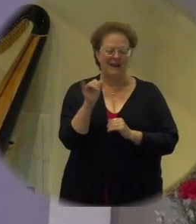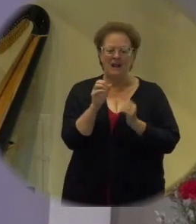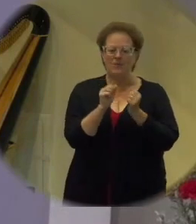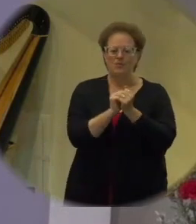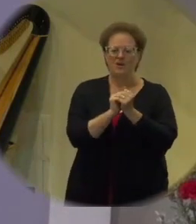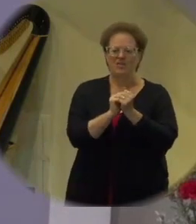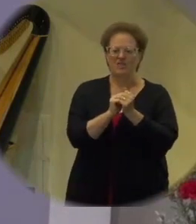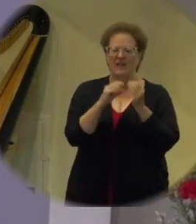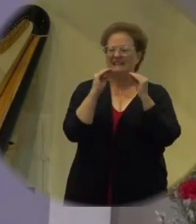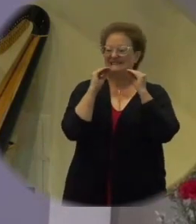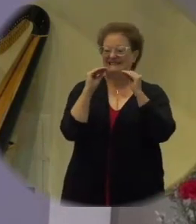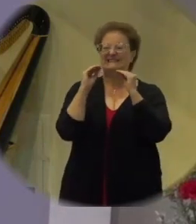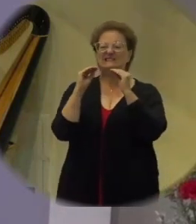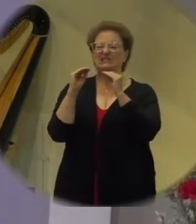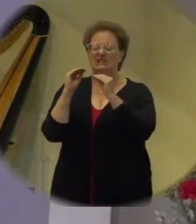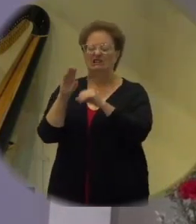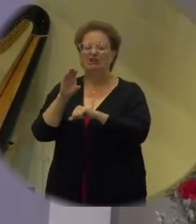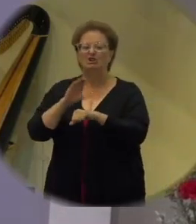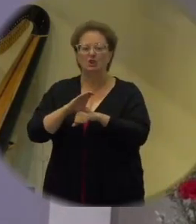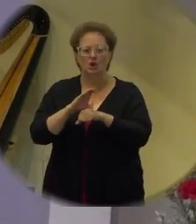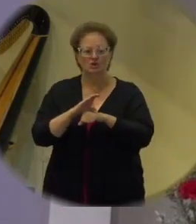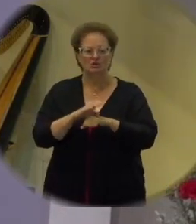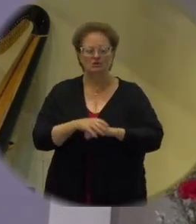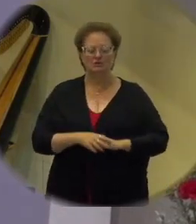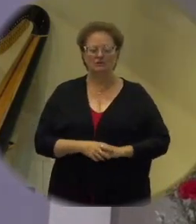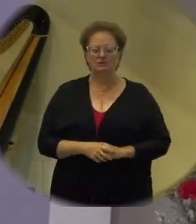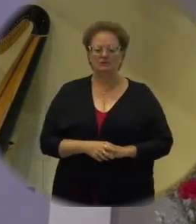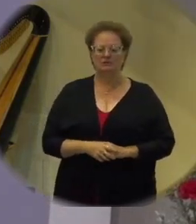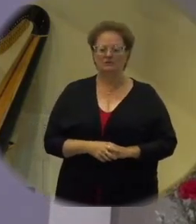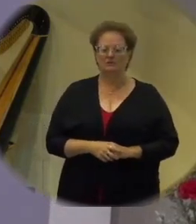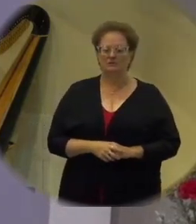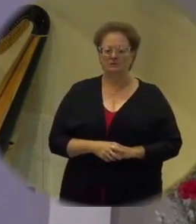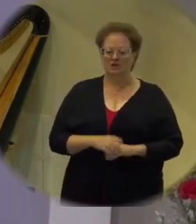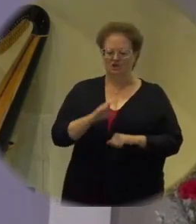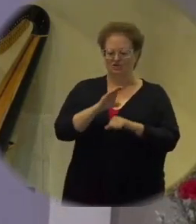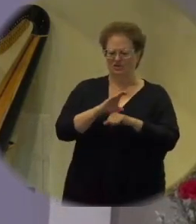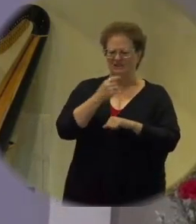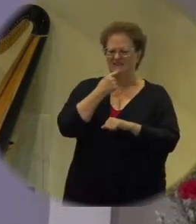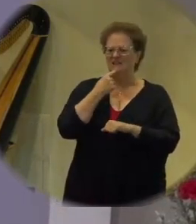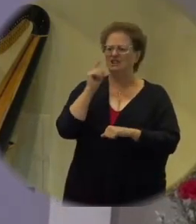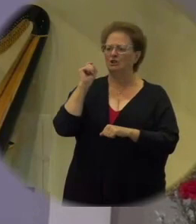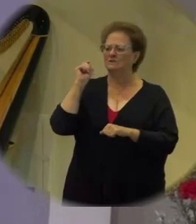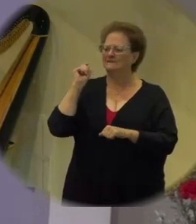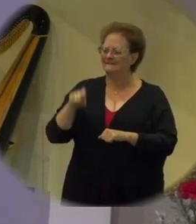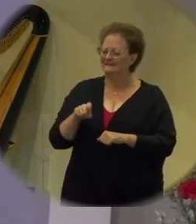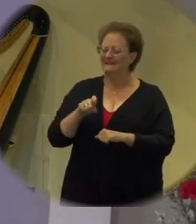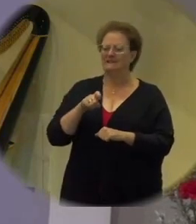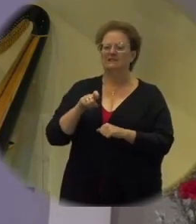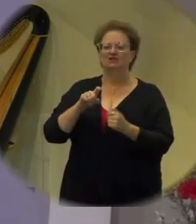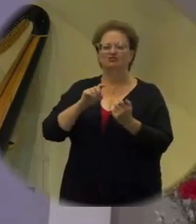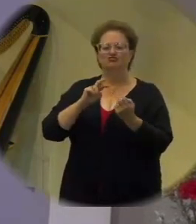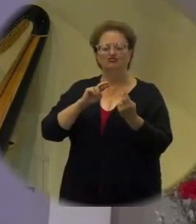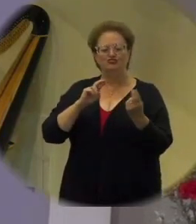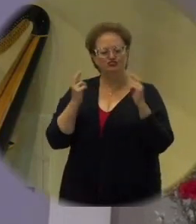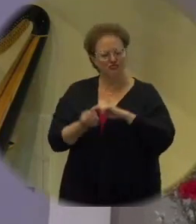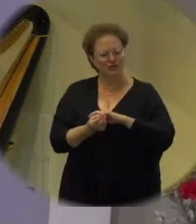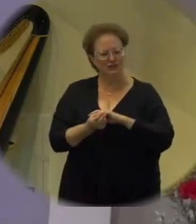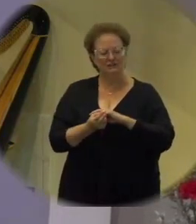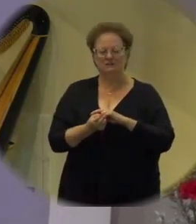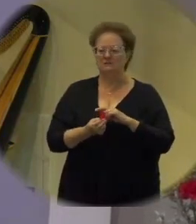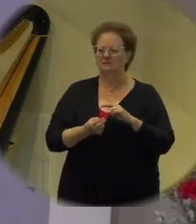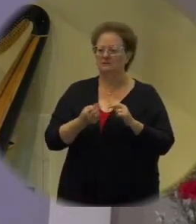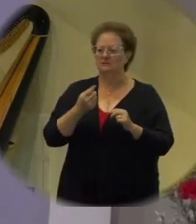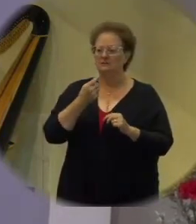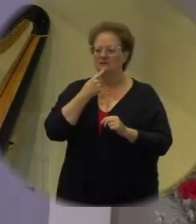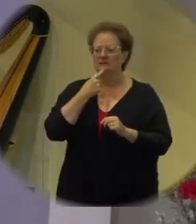the regime of the day. And so literally they said, recant this teaching that you're saved by grace through faith in Jesus. You better